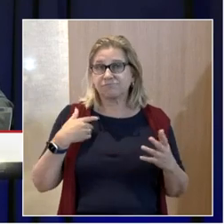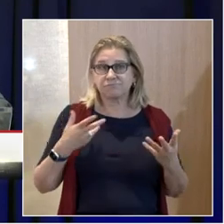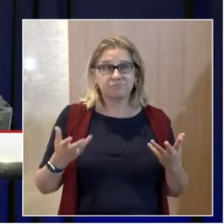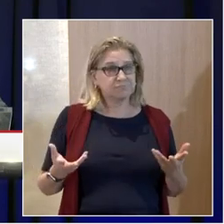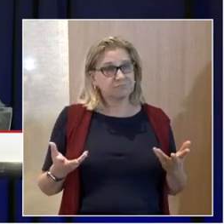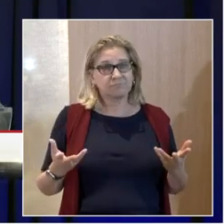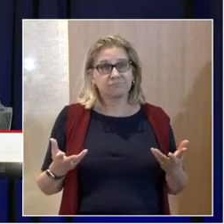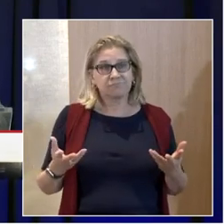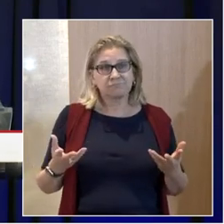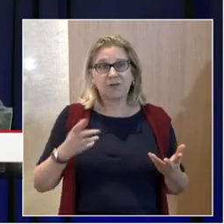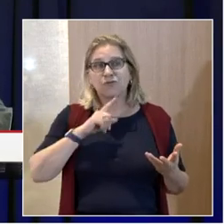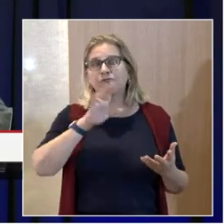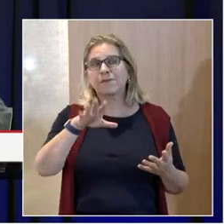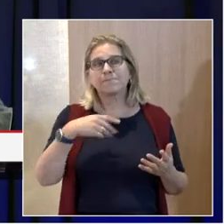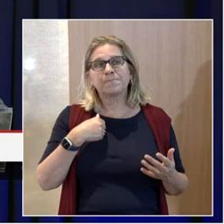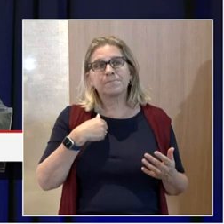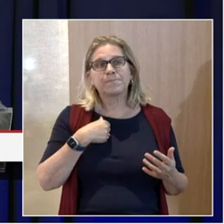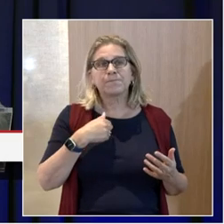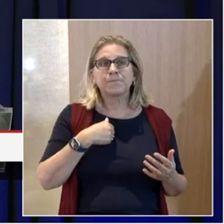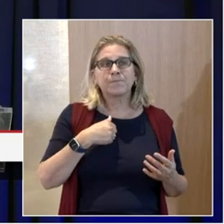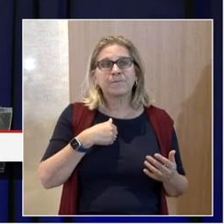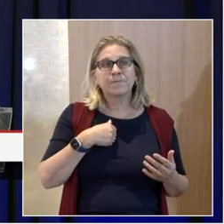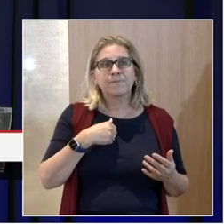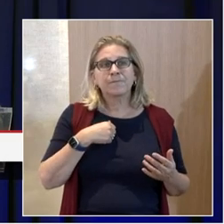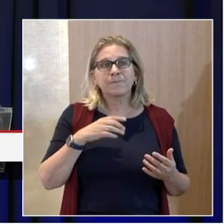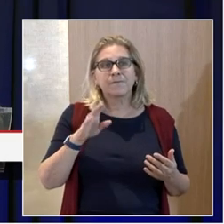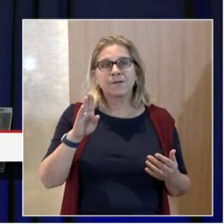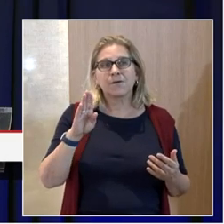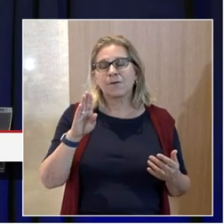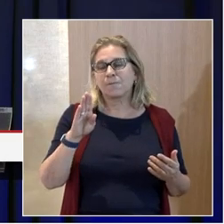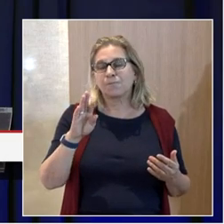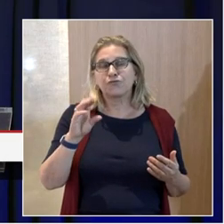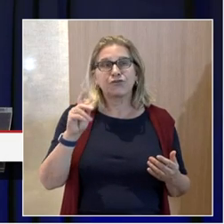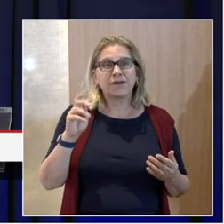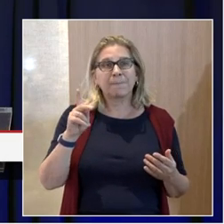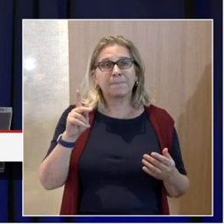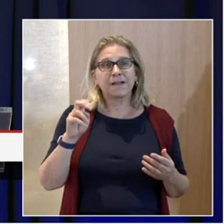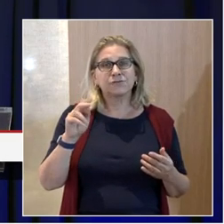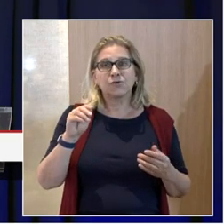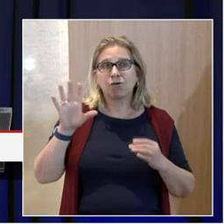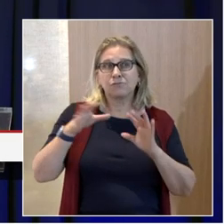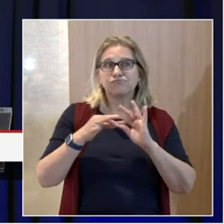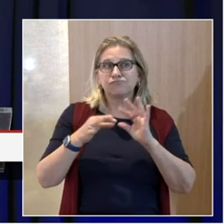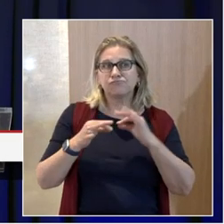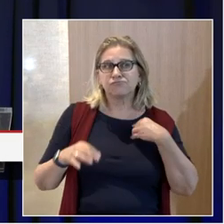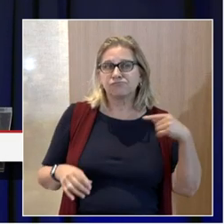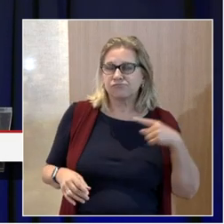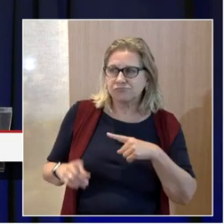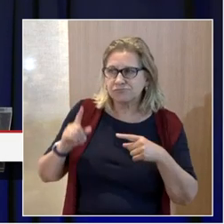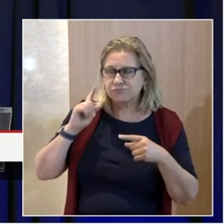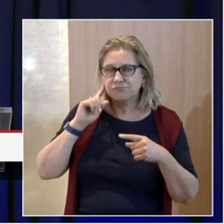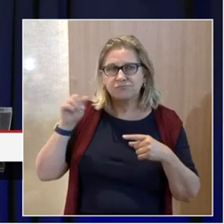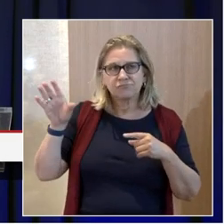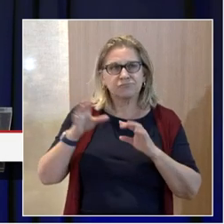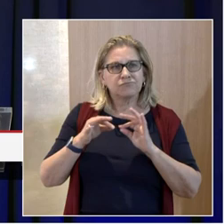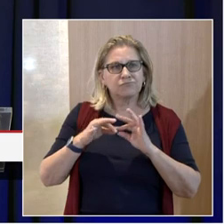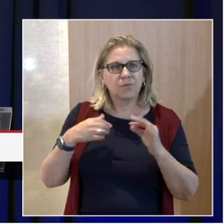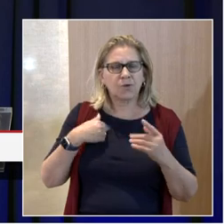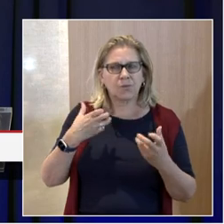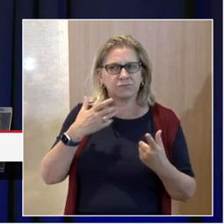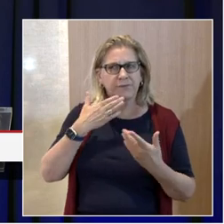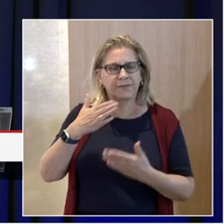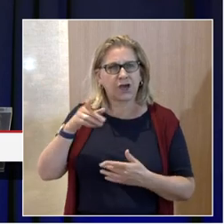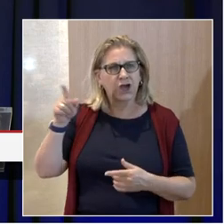middle of, Brooke Pinto's remarks, and I want to acknowledge the council member for Ward 2, who certainly has a big job